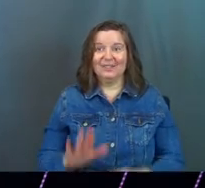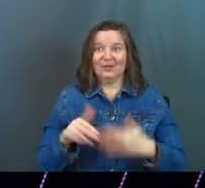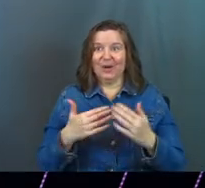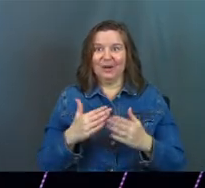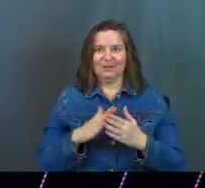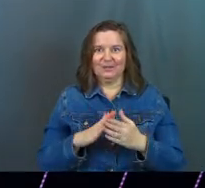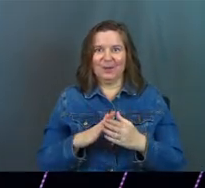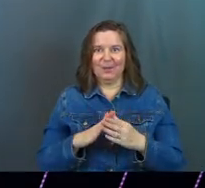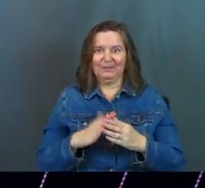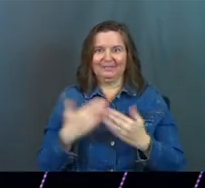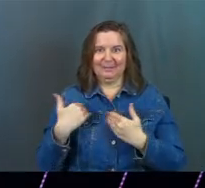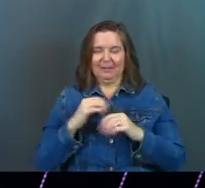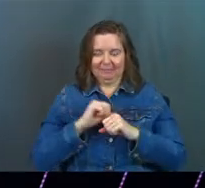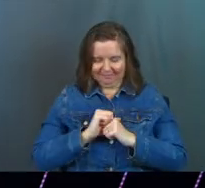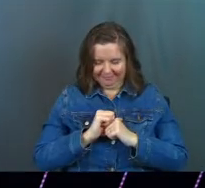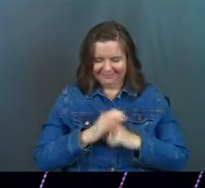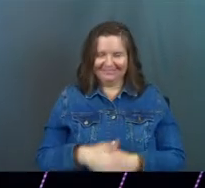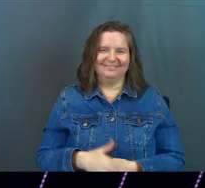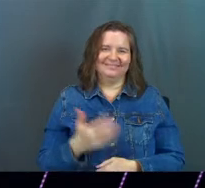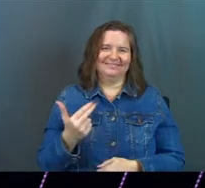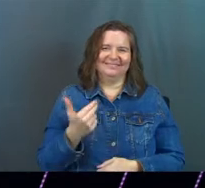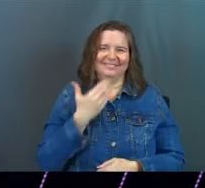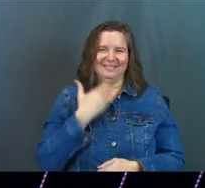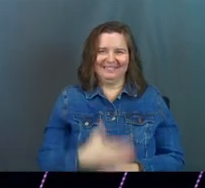You're also dutiful. It's so good.